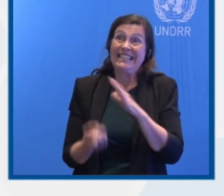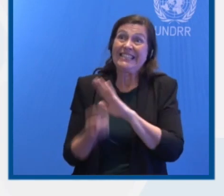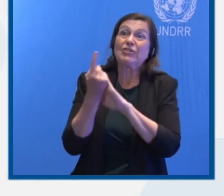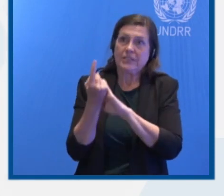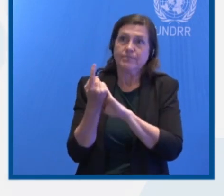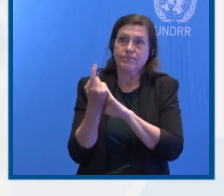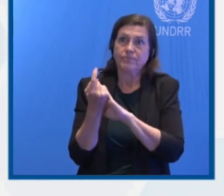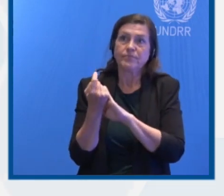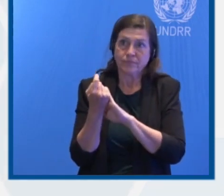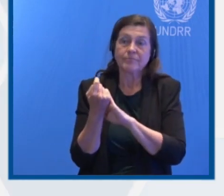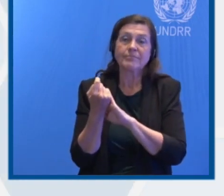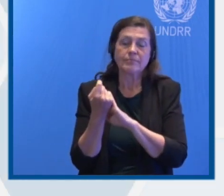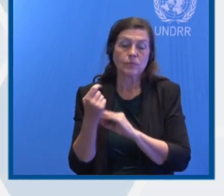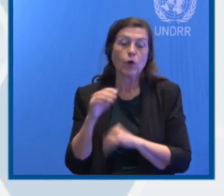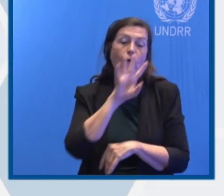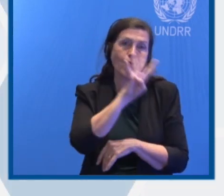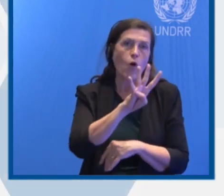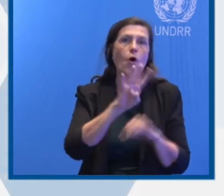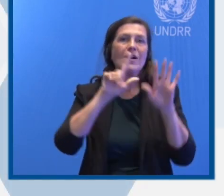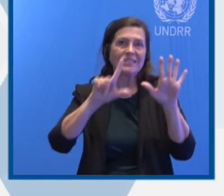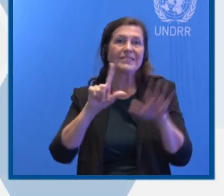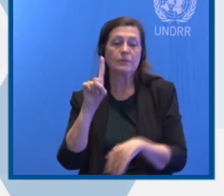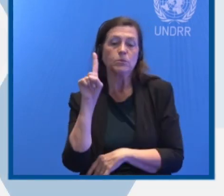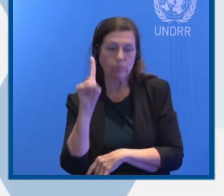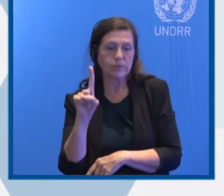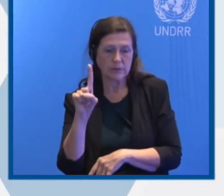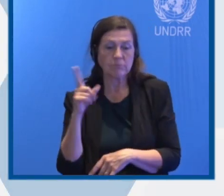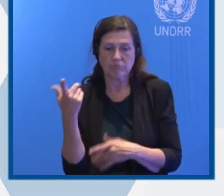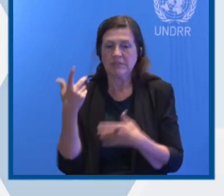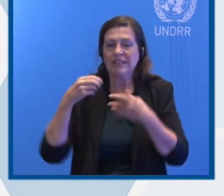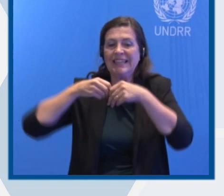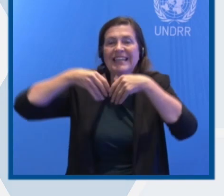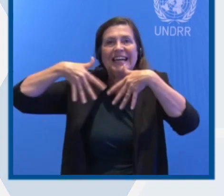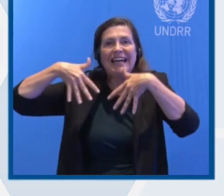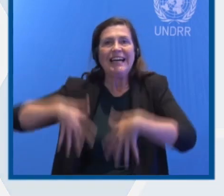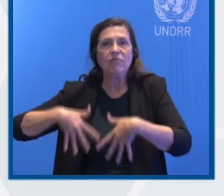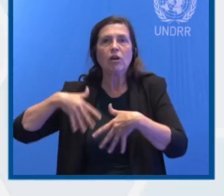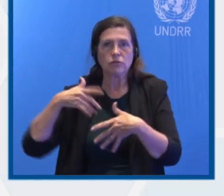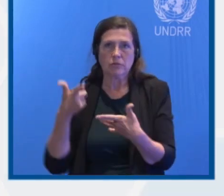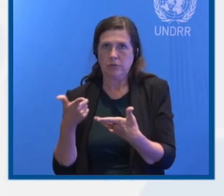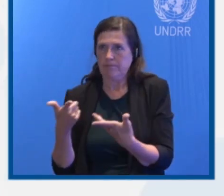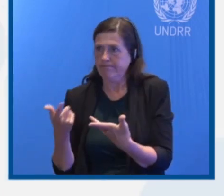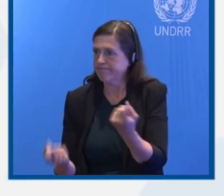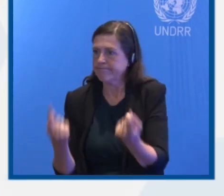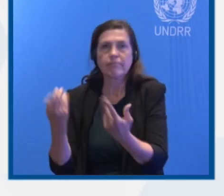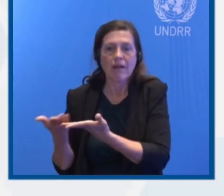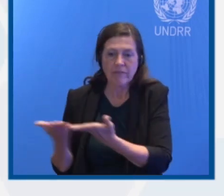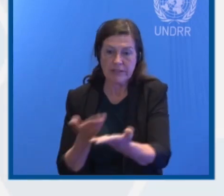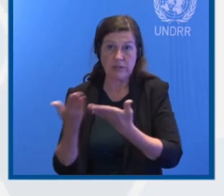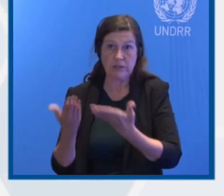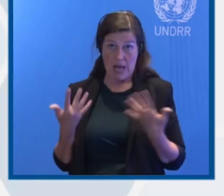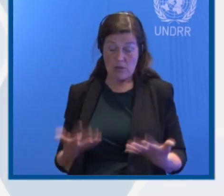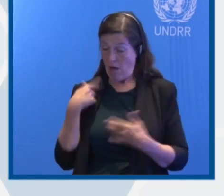123 critical infrastructure operators. We are currently in process of